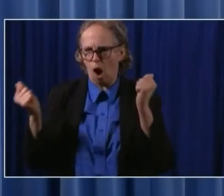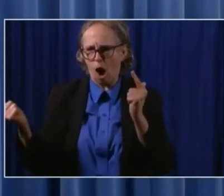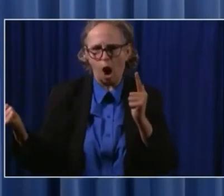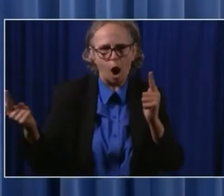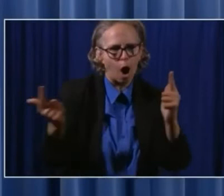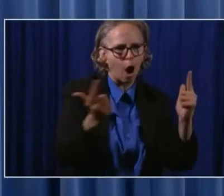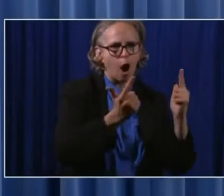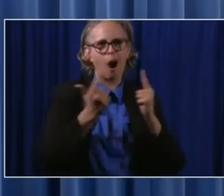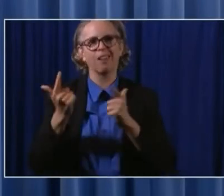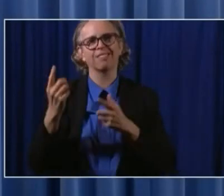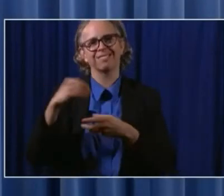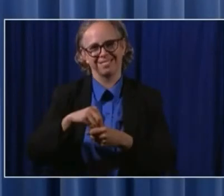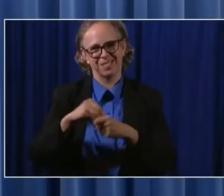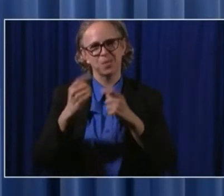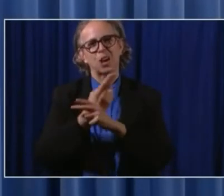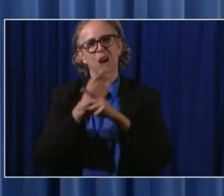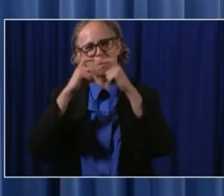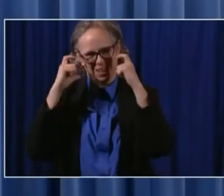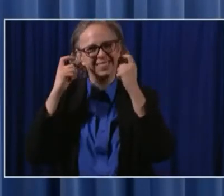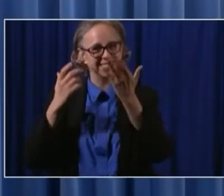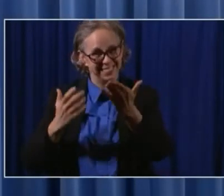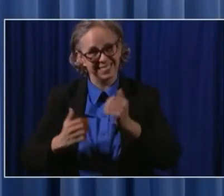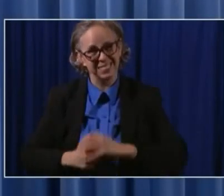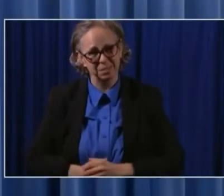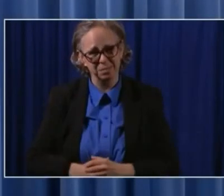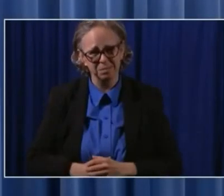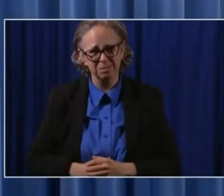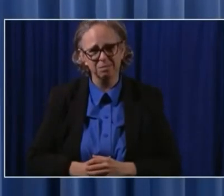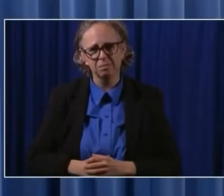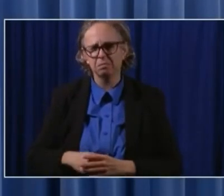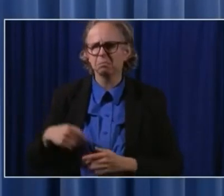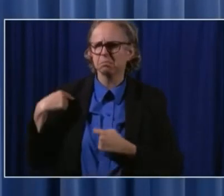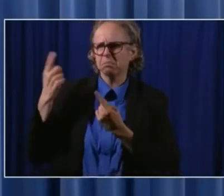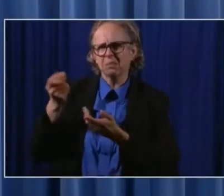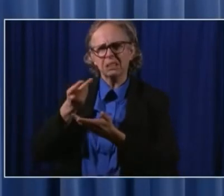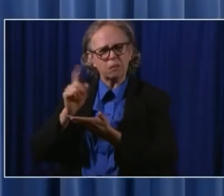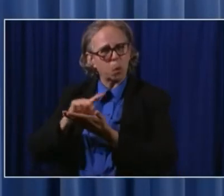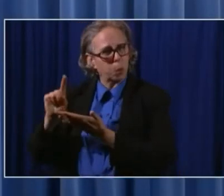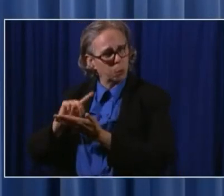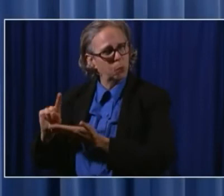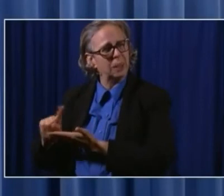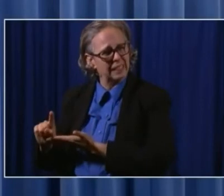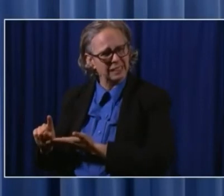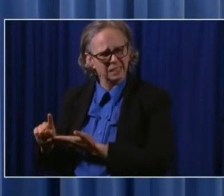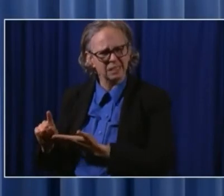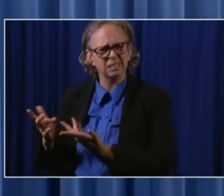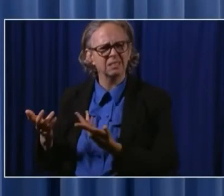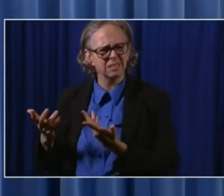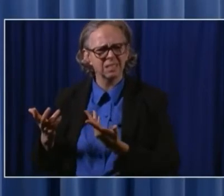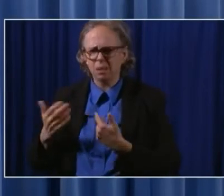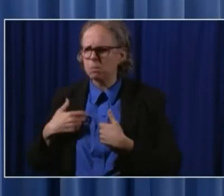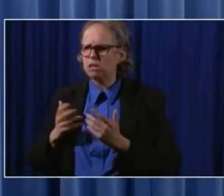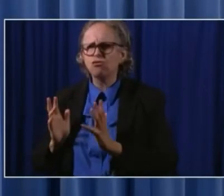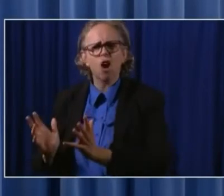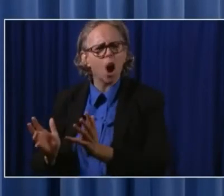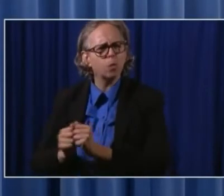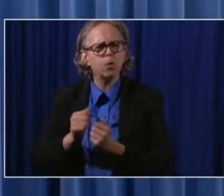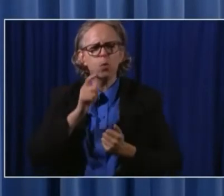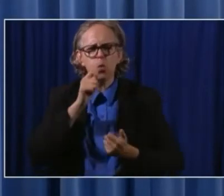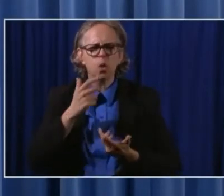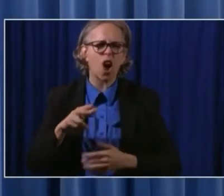For the last few weeks, I've been on the phone regularly to our county health commissioners, 113 health commissioners